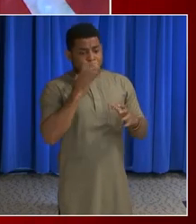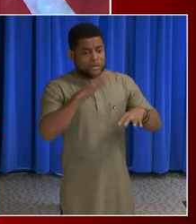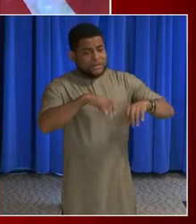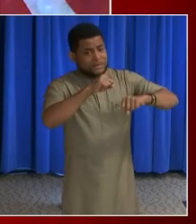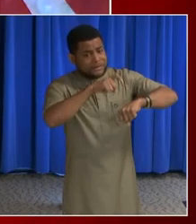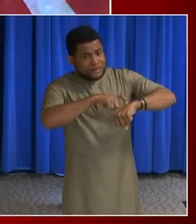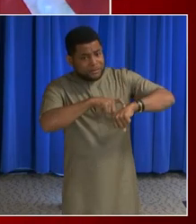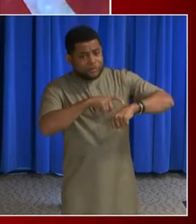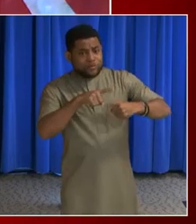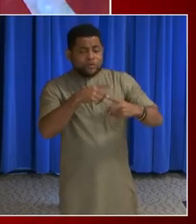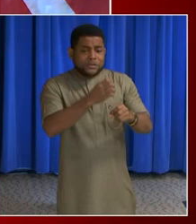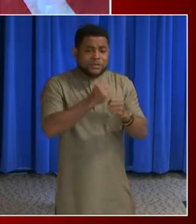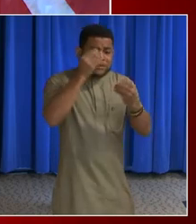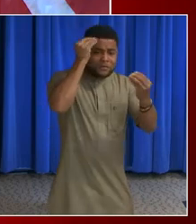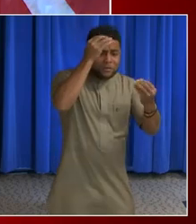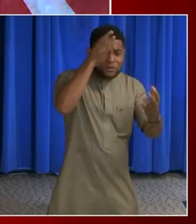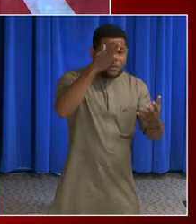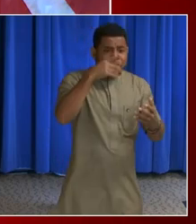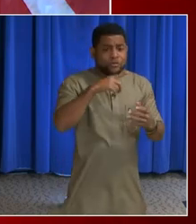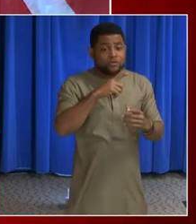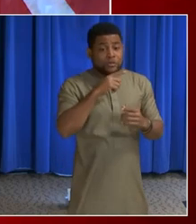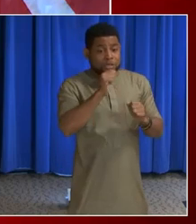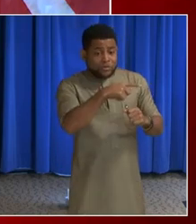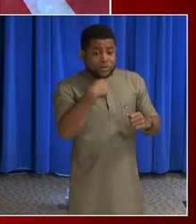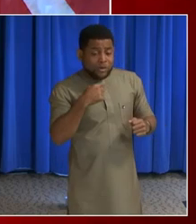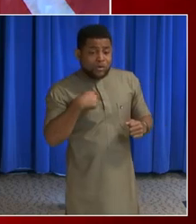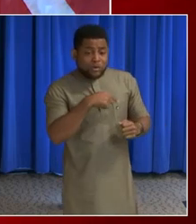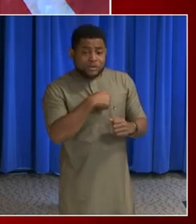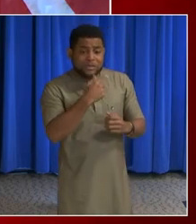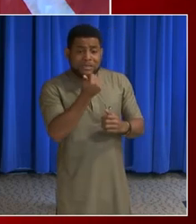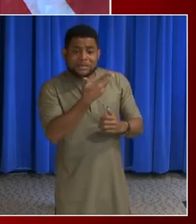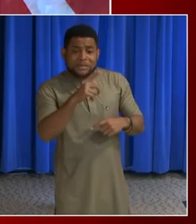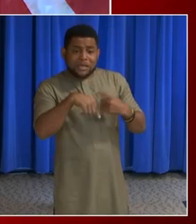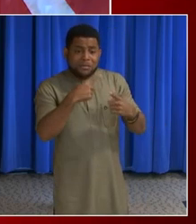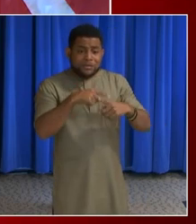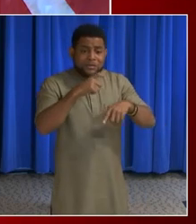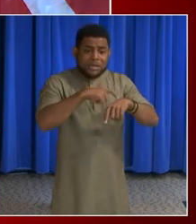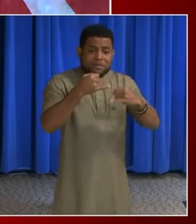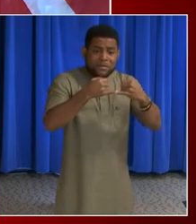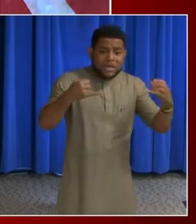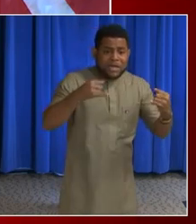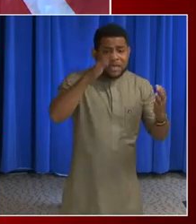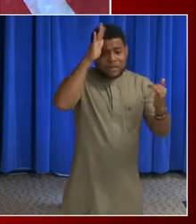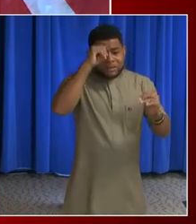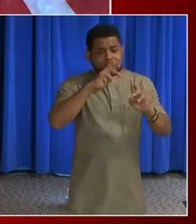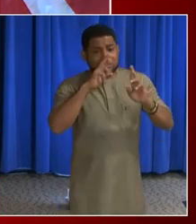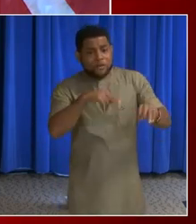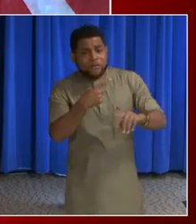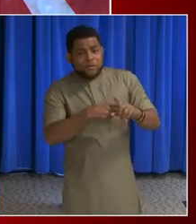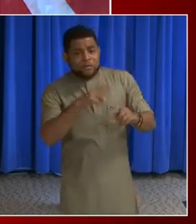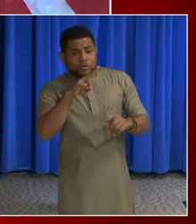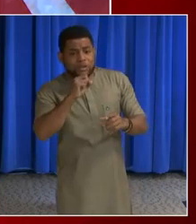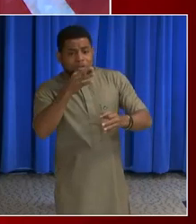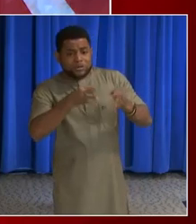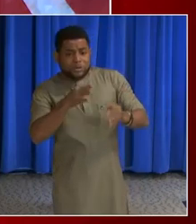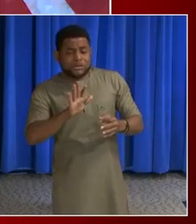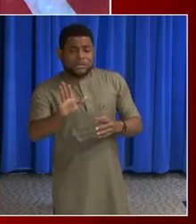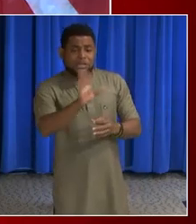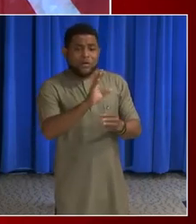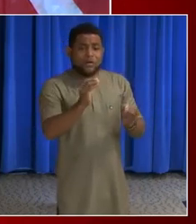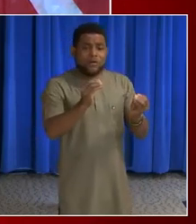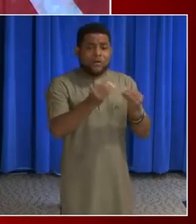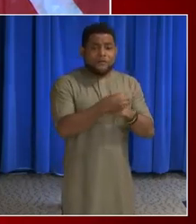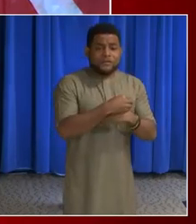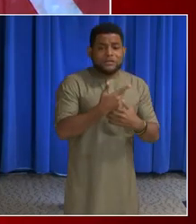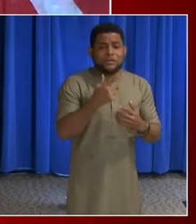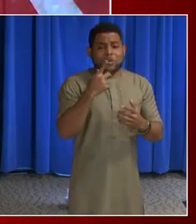information. But can you tell us anything about a timeline for expected response from the U.S. Attorney General's office, just to give a little more perspective